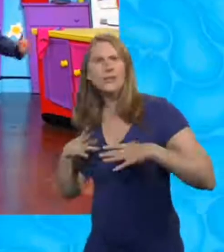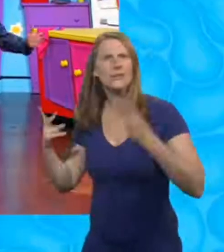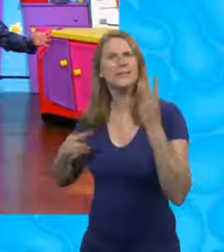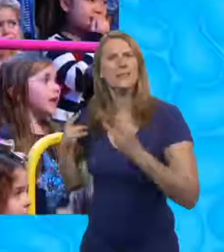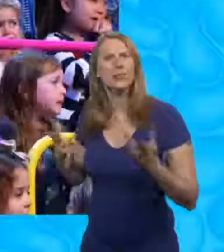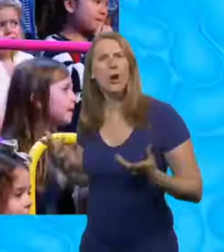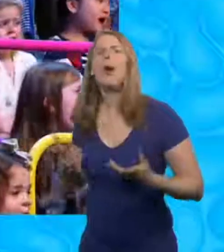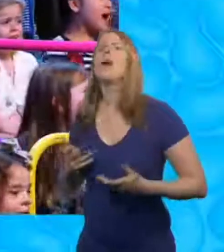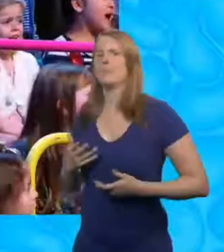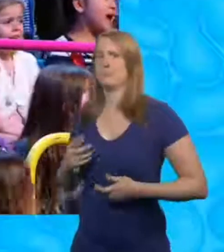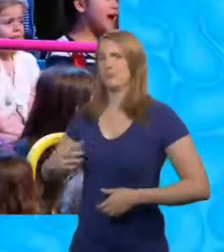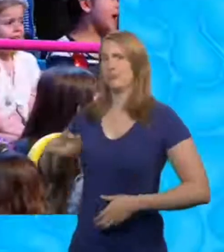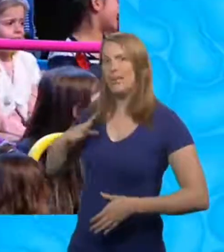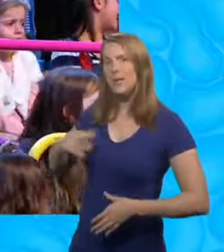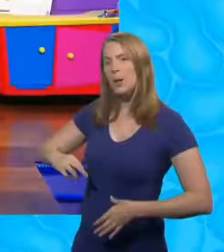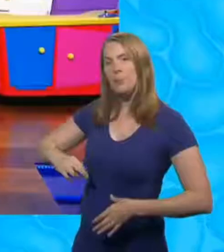aren't we, everyone?